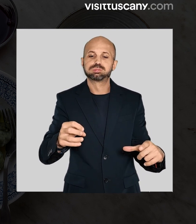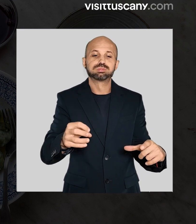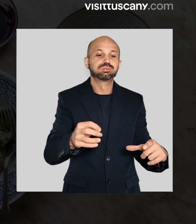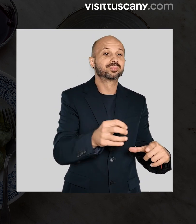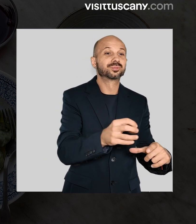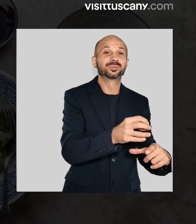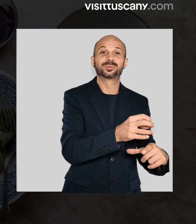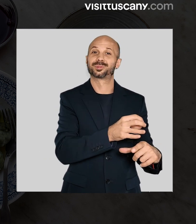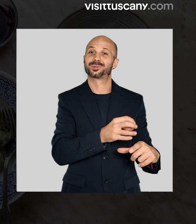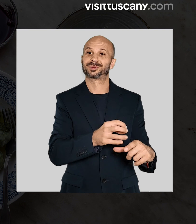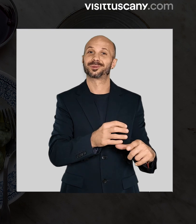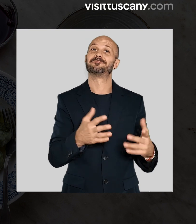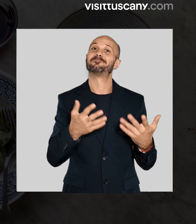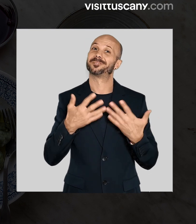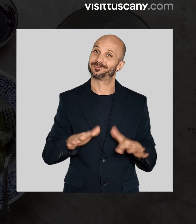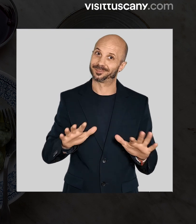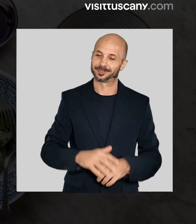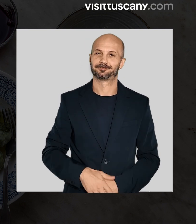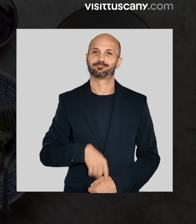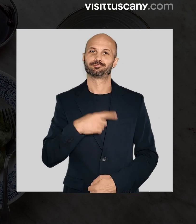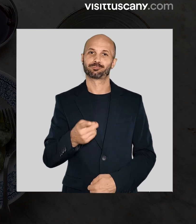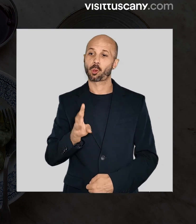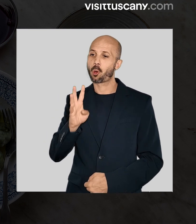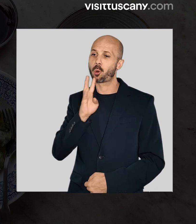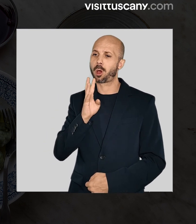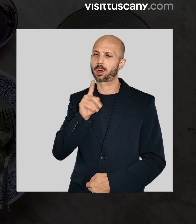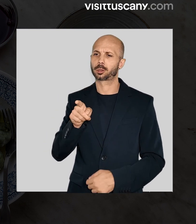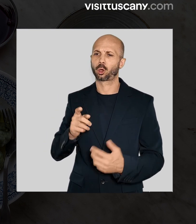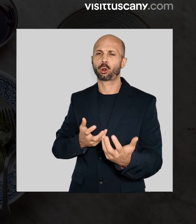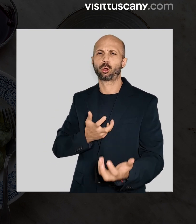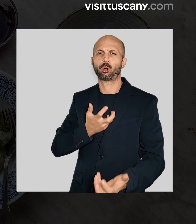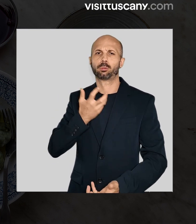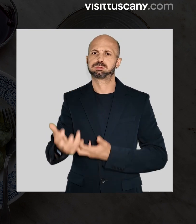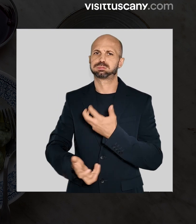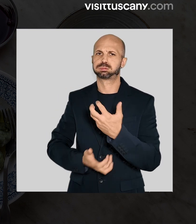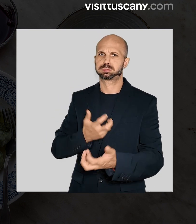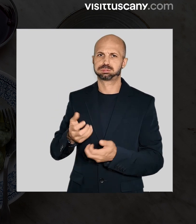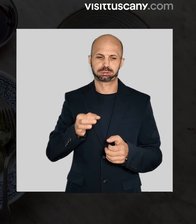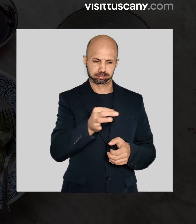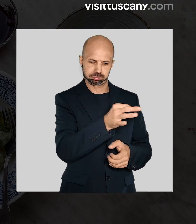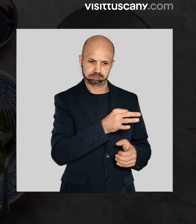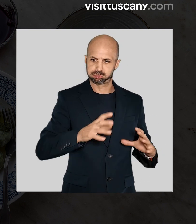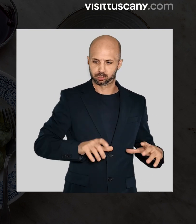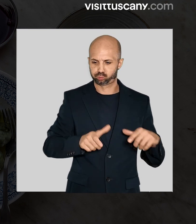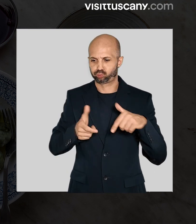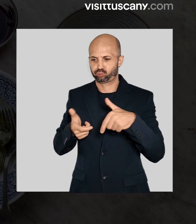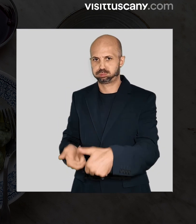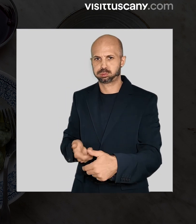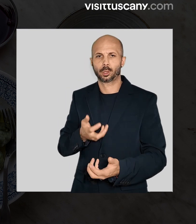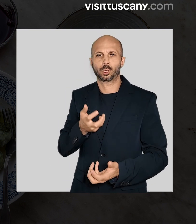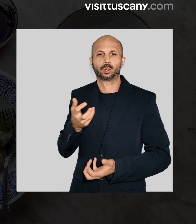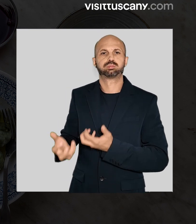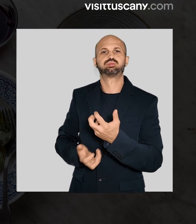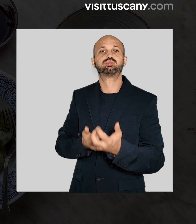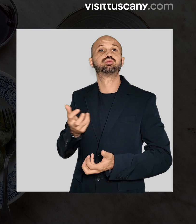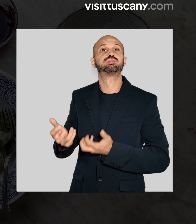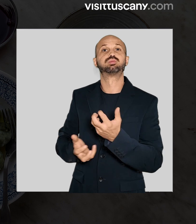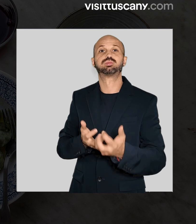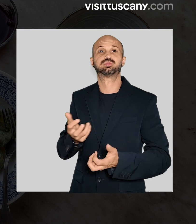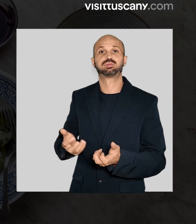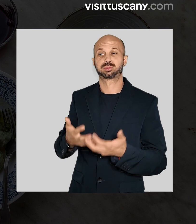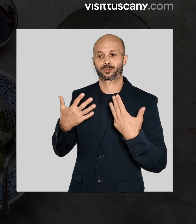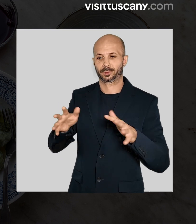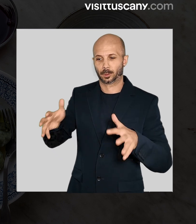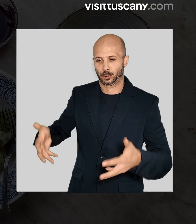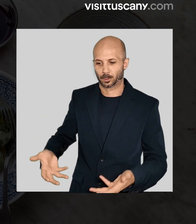flour. Cook the gnudi in batches in boiling salted water. When they float to the top, lift them out